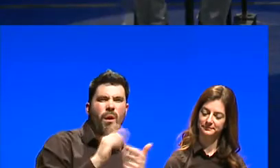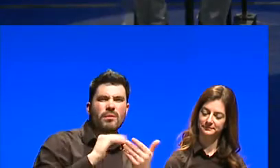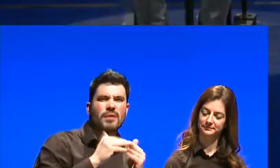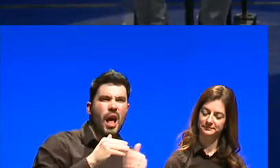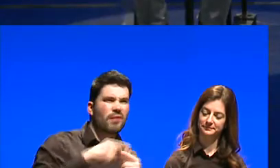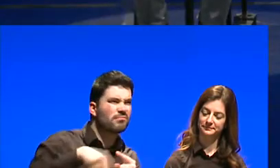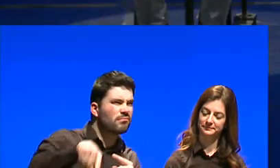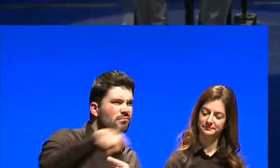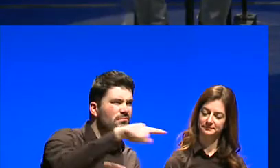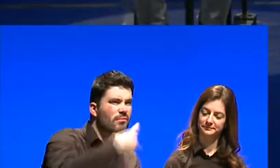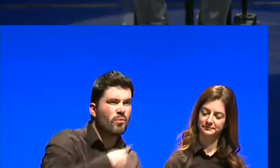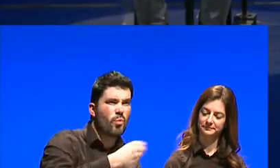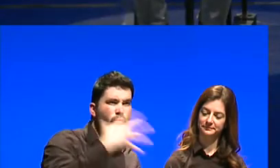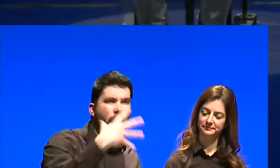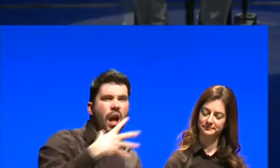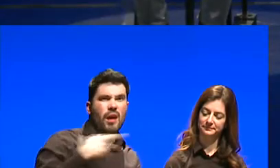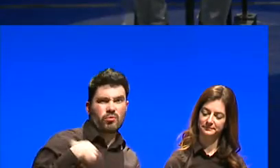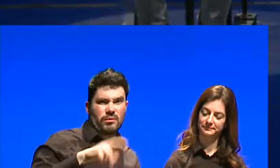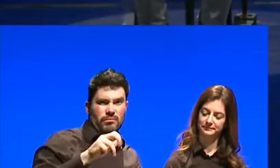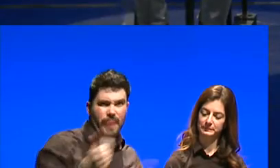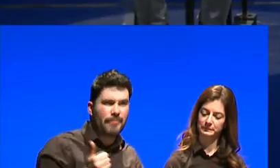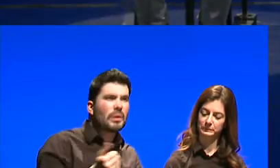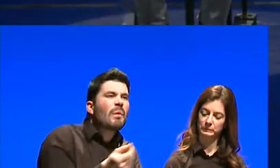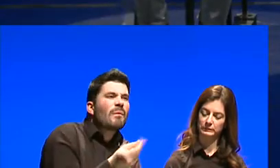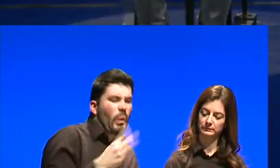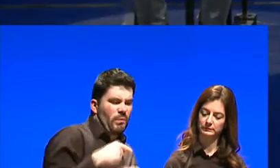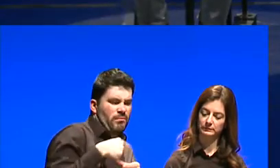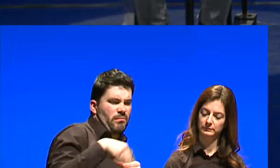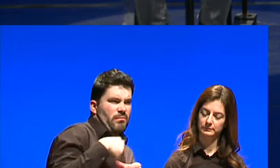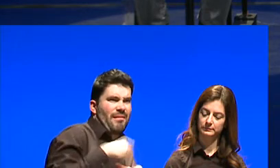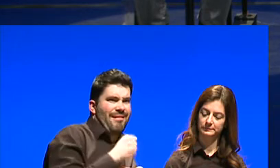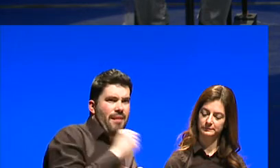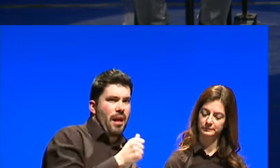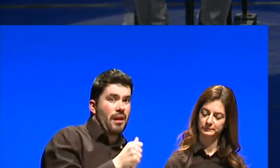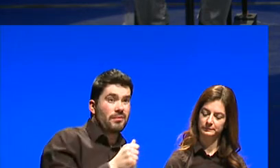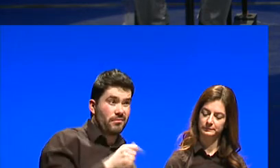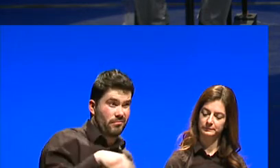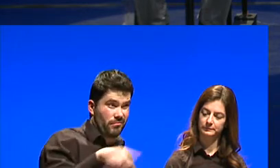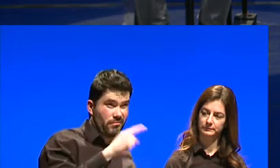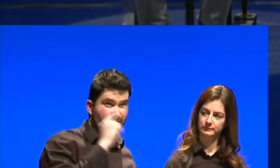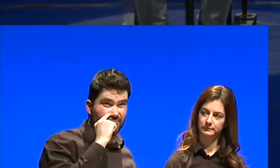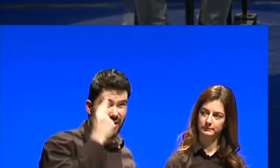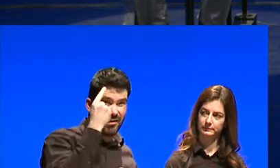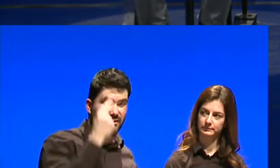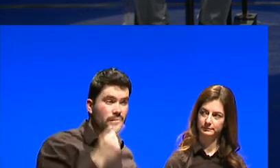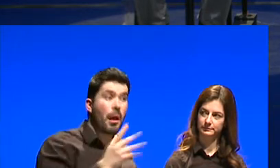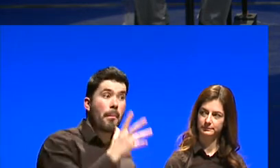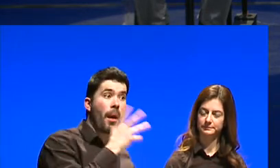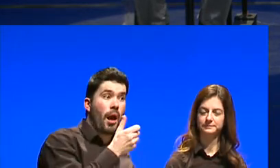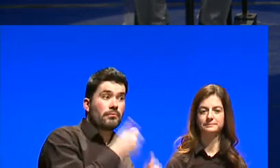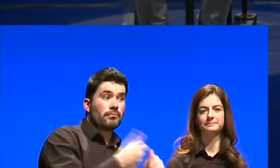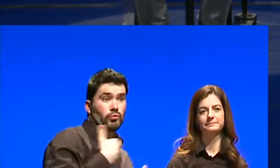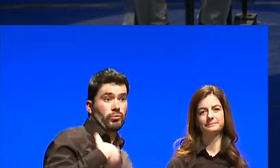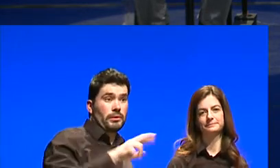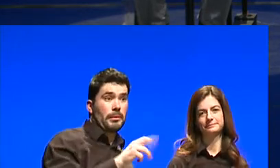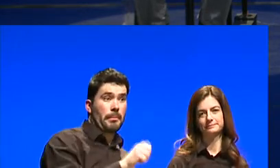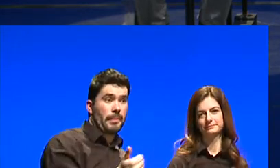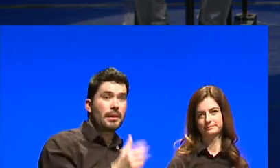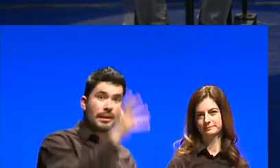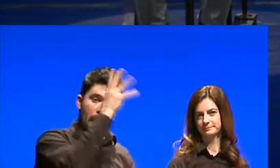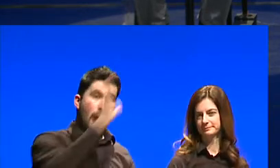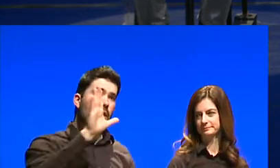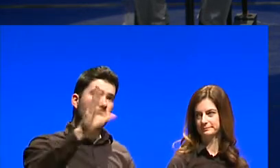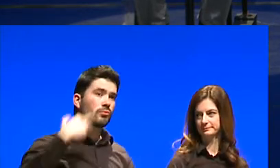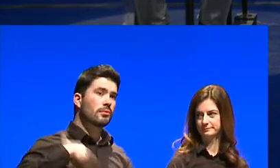is white and Baptist, except for a very small minority. It's really boring. My mother is Baptist, but my father is